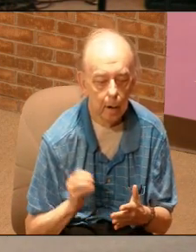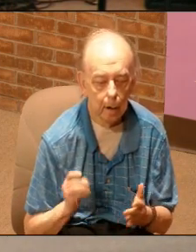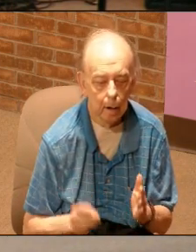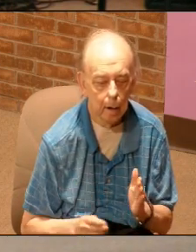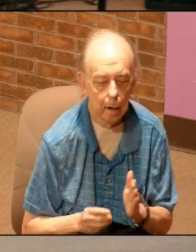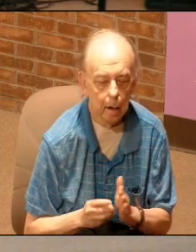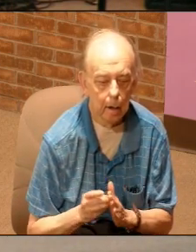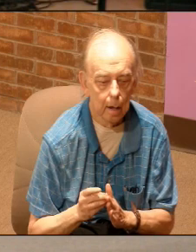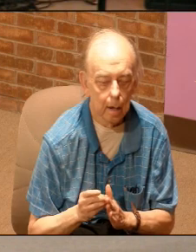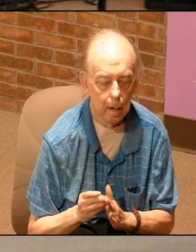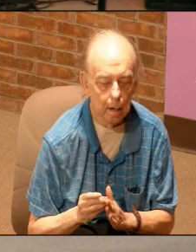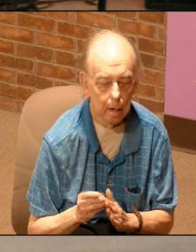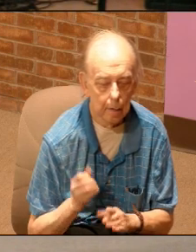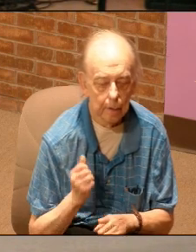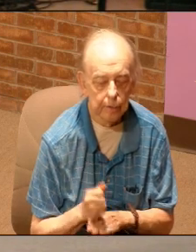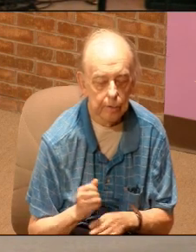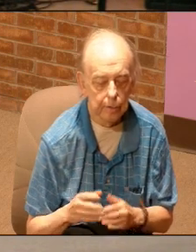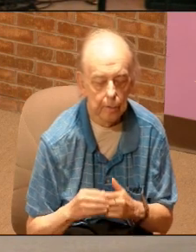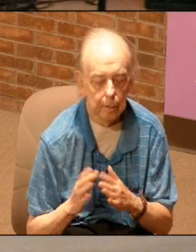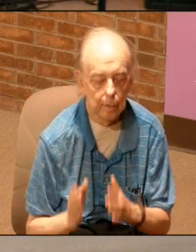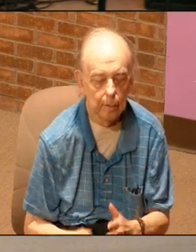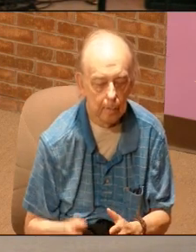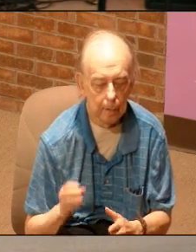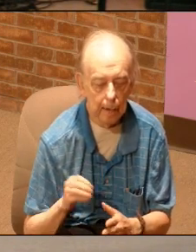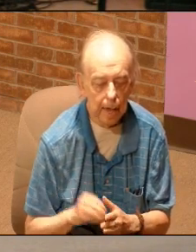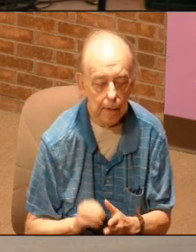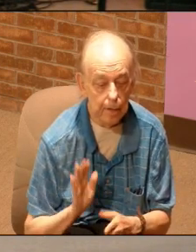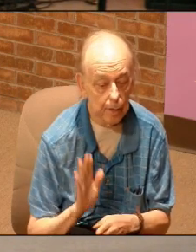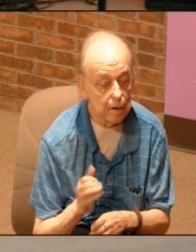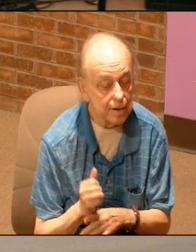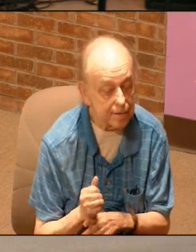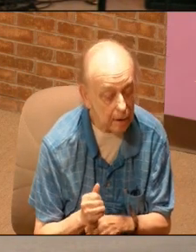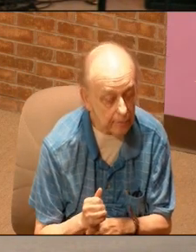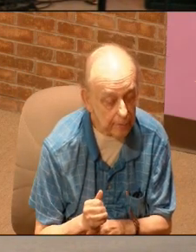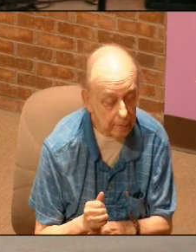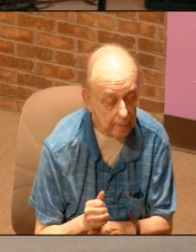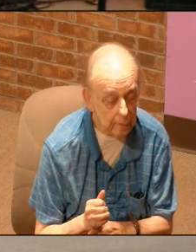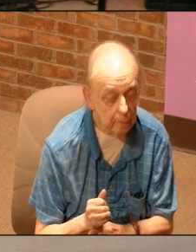develop self-leadership in their self.